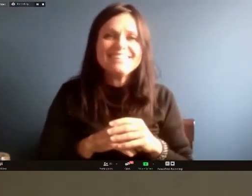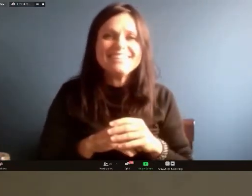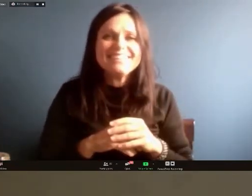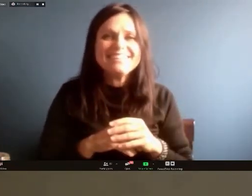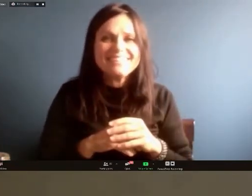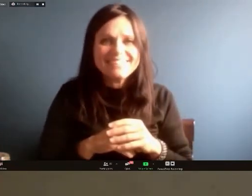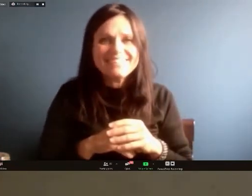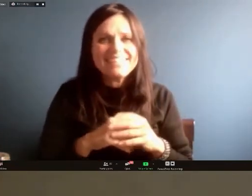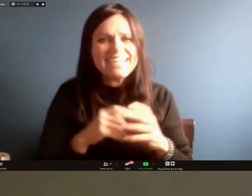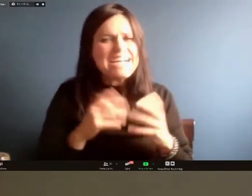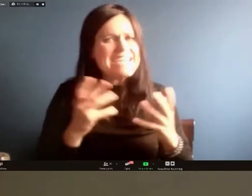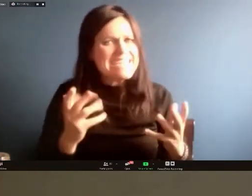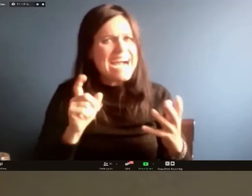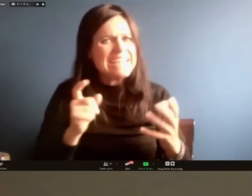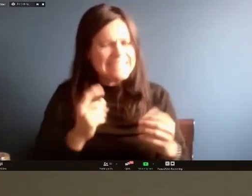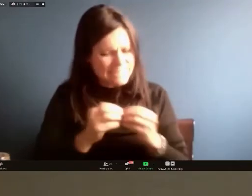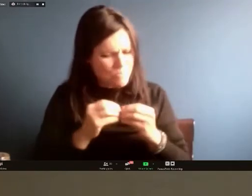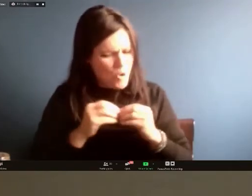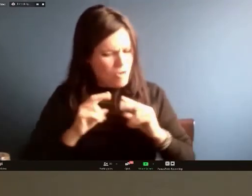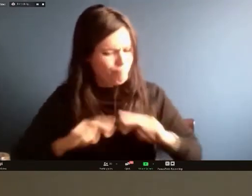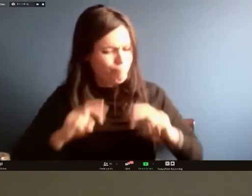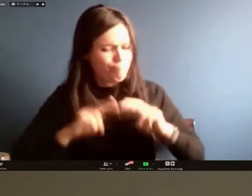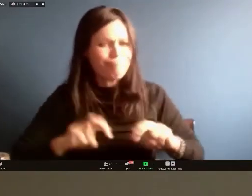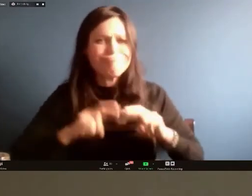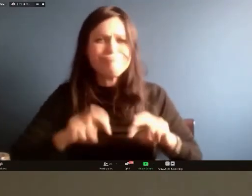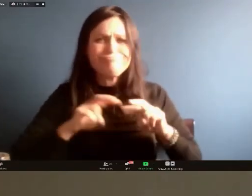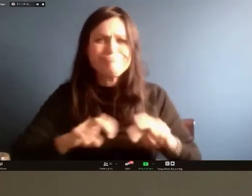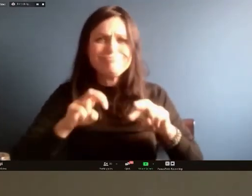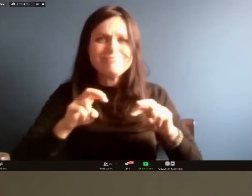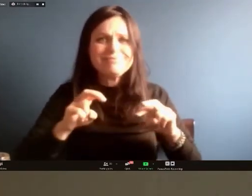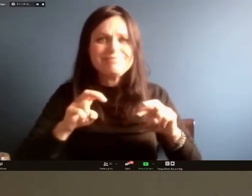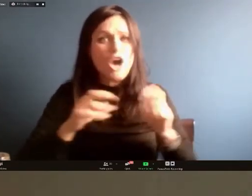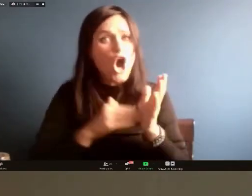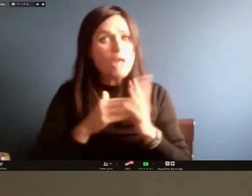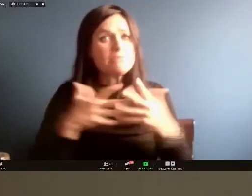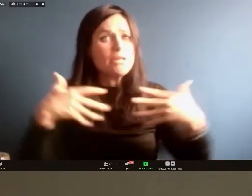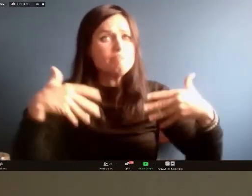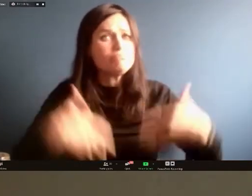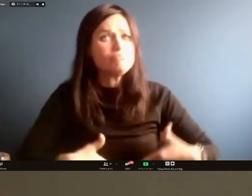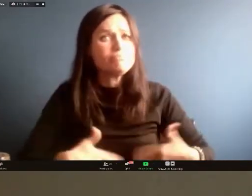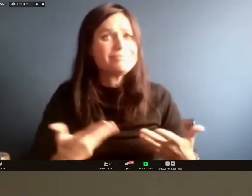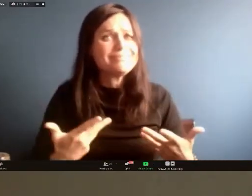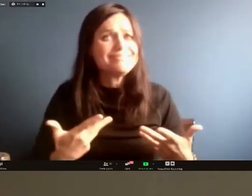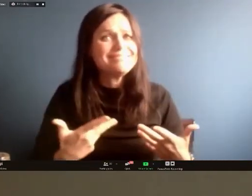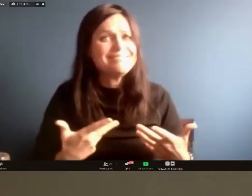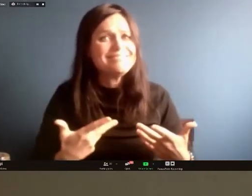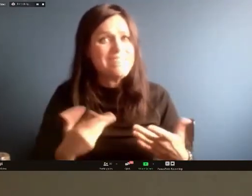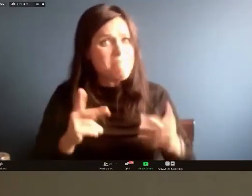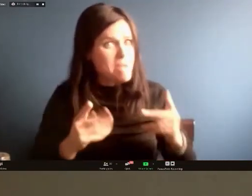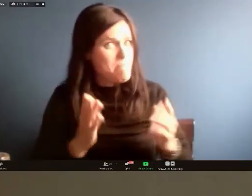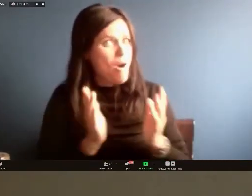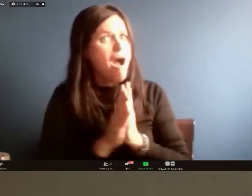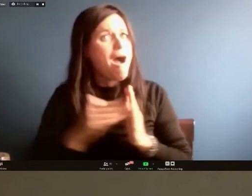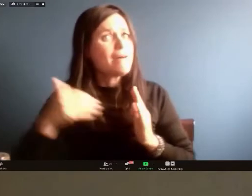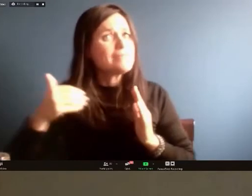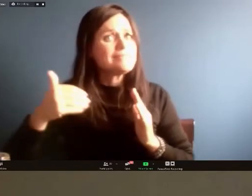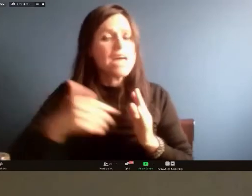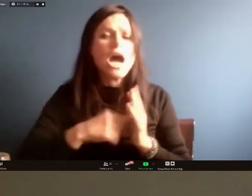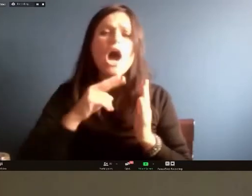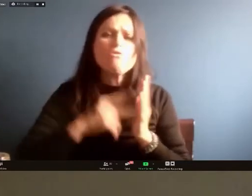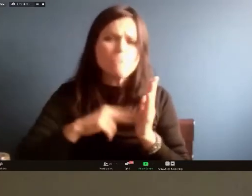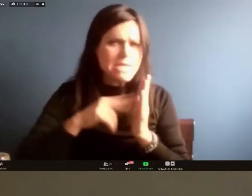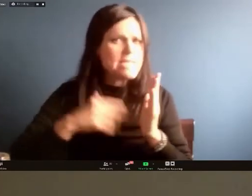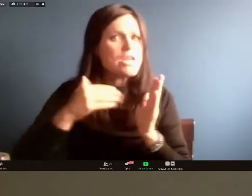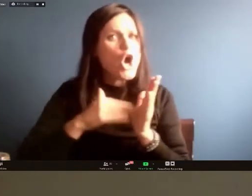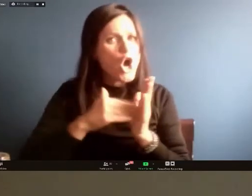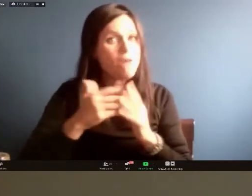my answer, because I always draw a complete blank when I hear the question. And of course, I read a lot, because that's the other